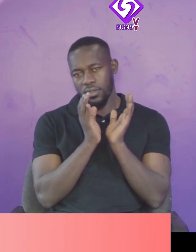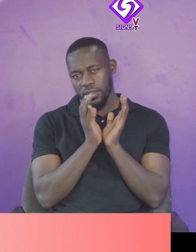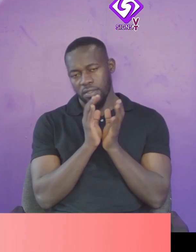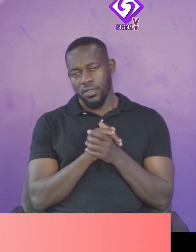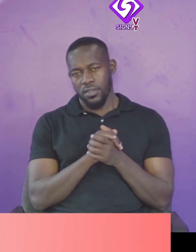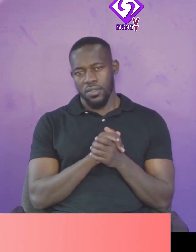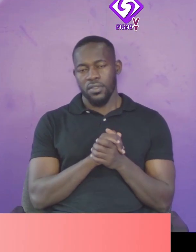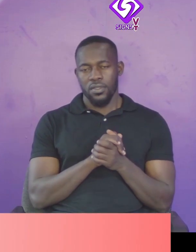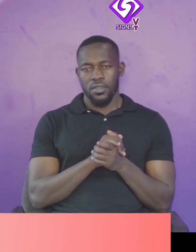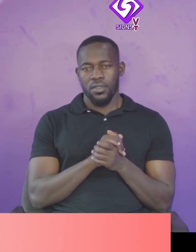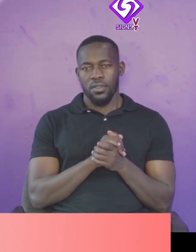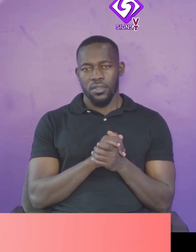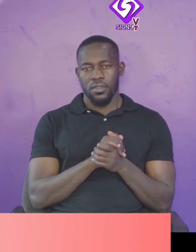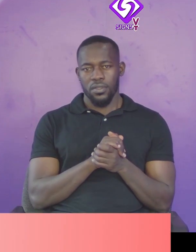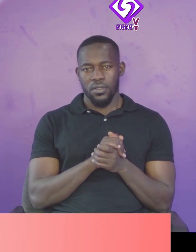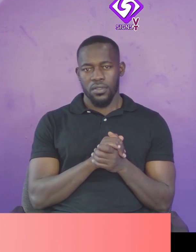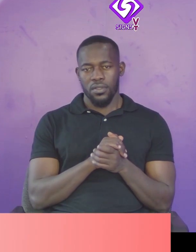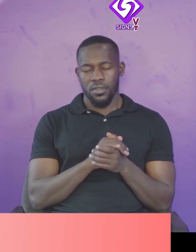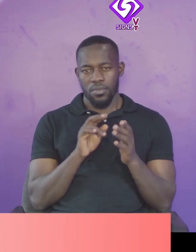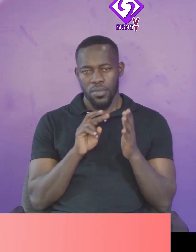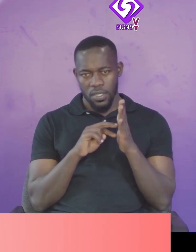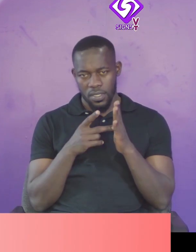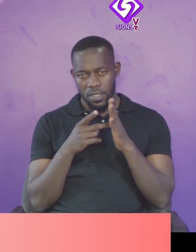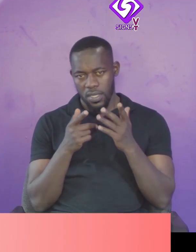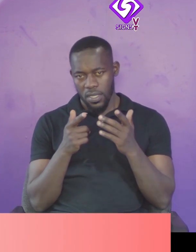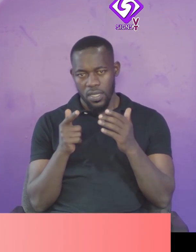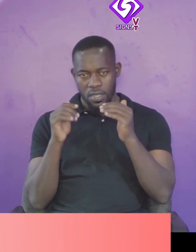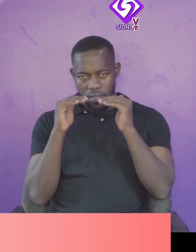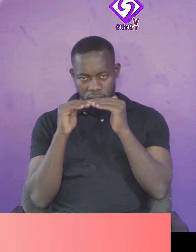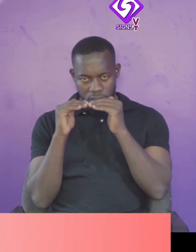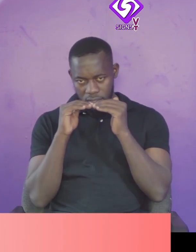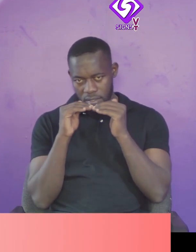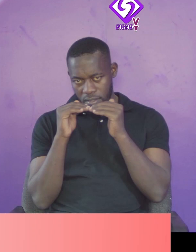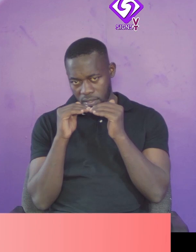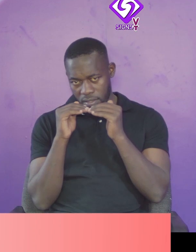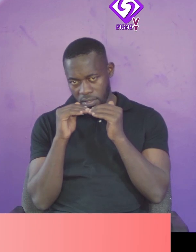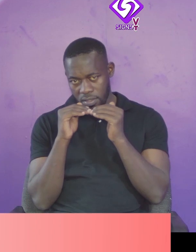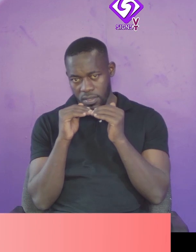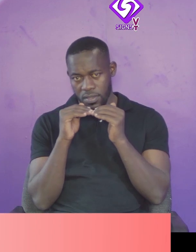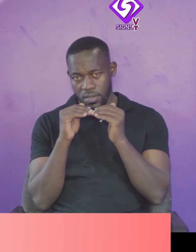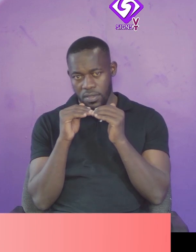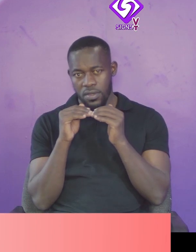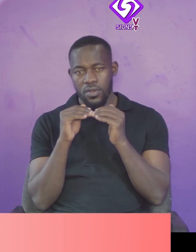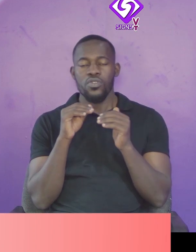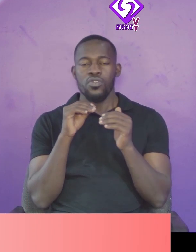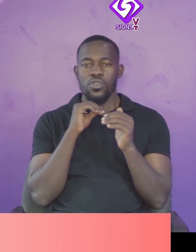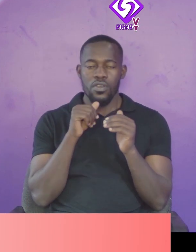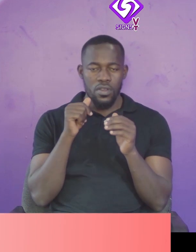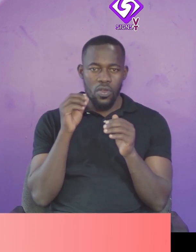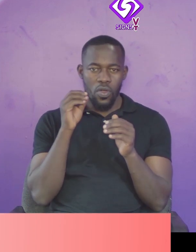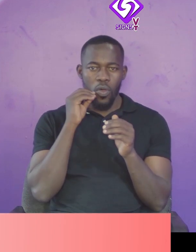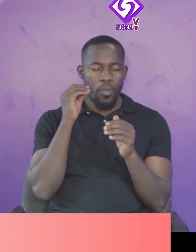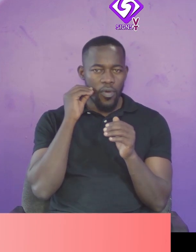means they are at a neutral ground. Remember, it is not the home for Gor Mahia, it is not the home for AFC